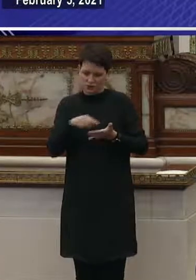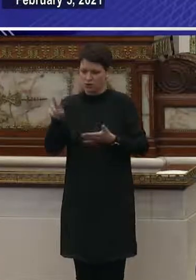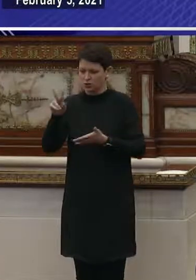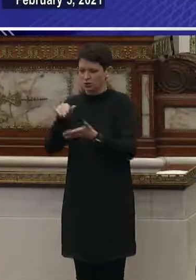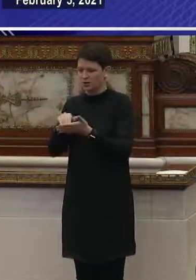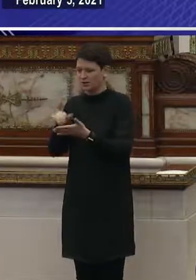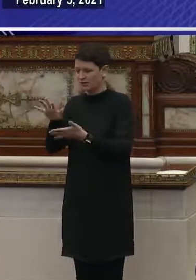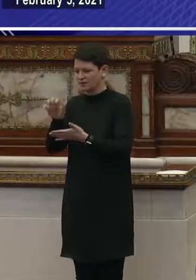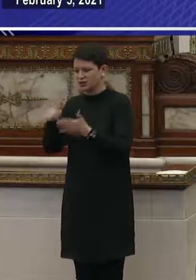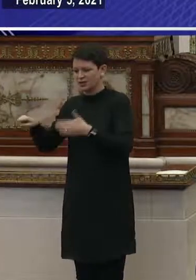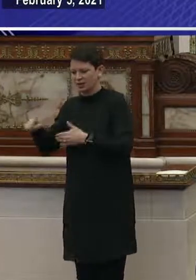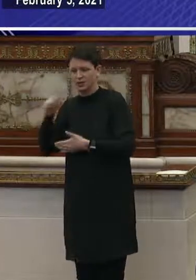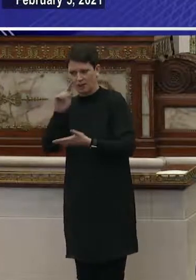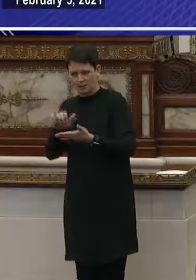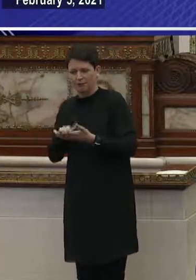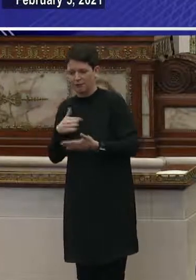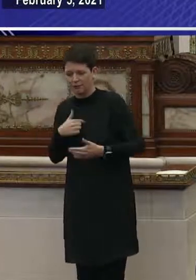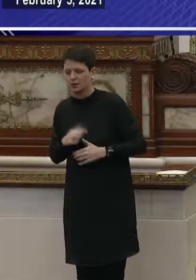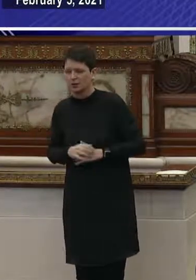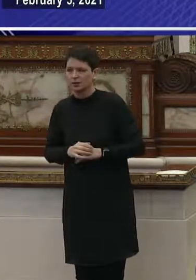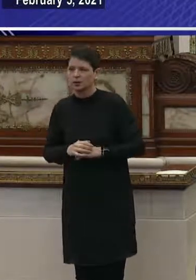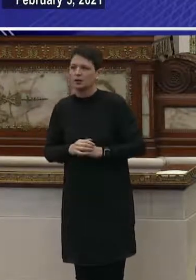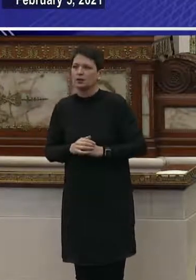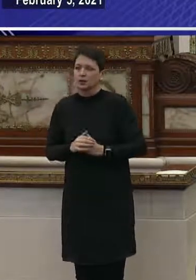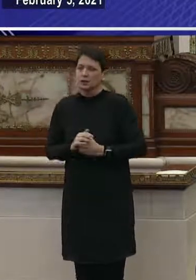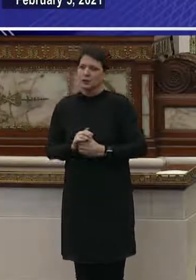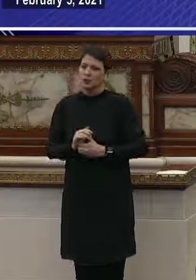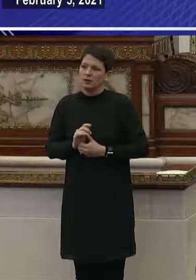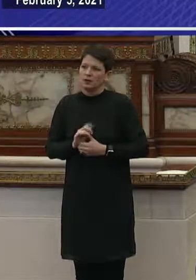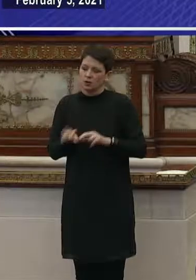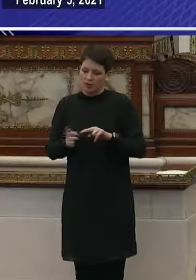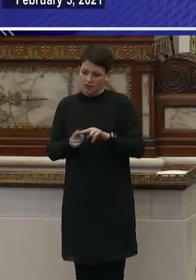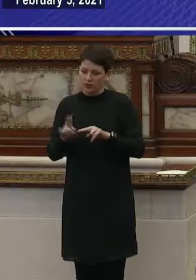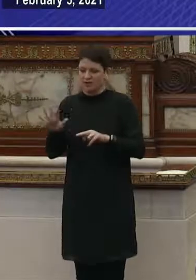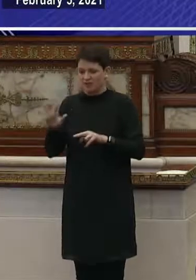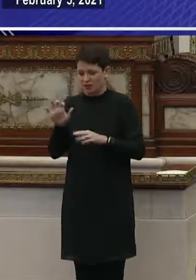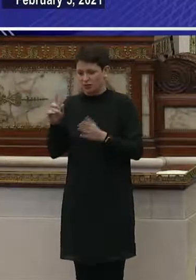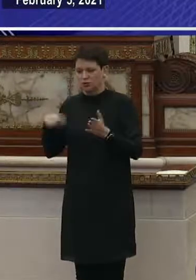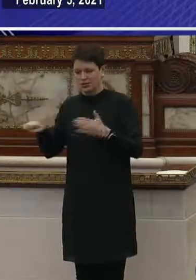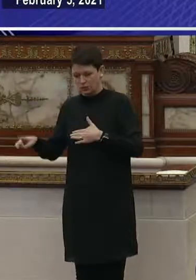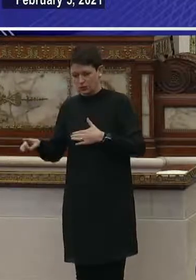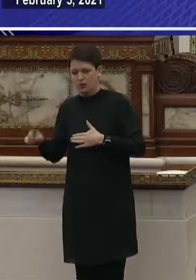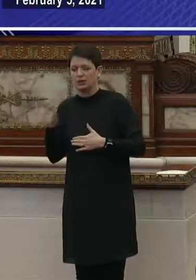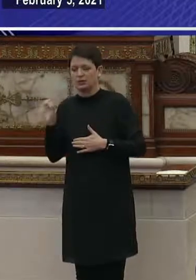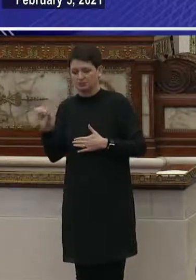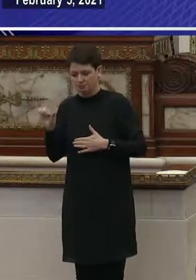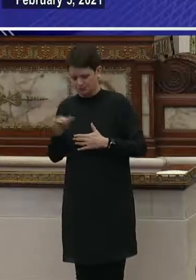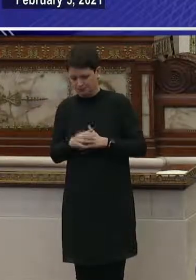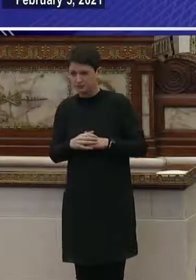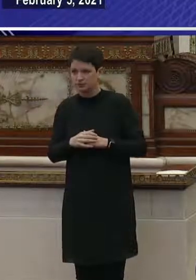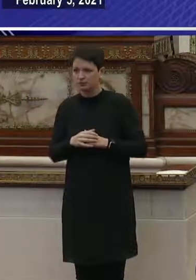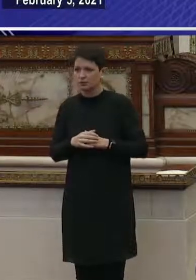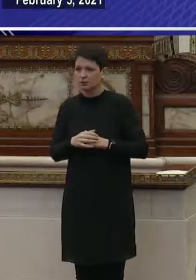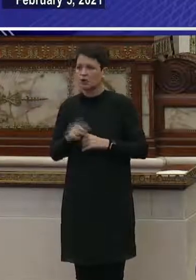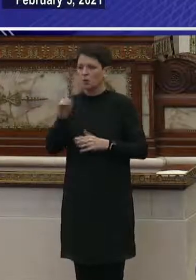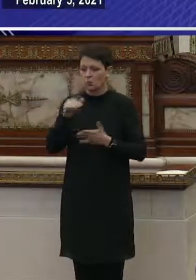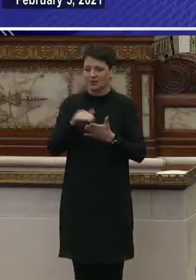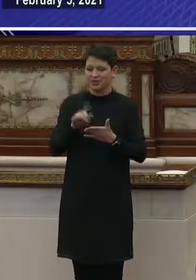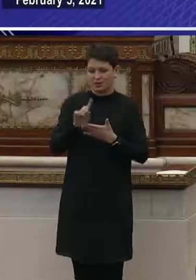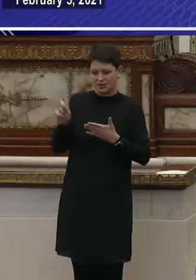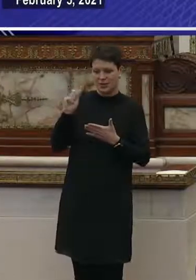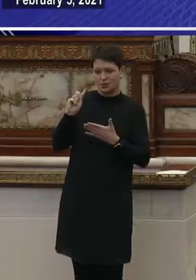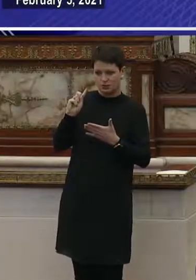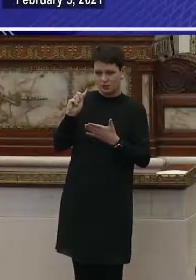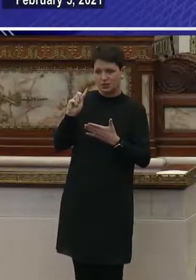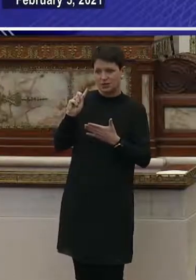2,500 next week. Okay, so we're upping the number by 500. And so the dose... There were 1,000 last week,